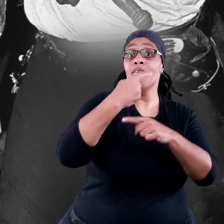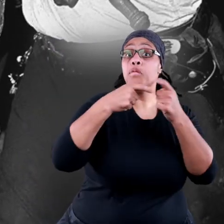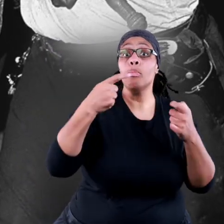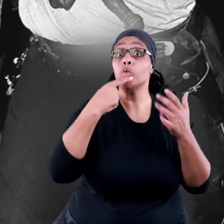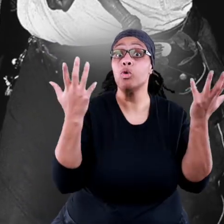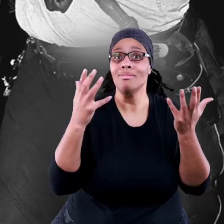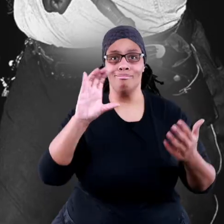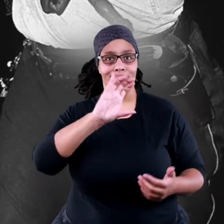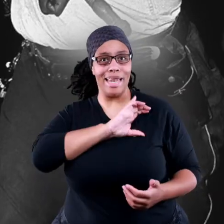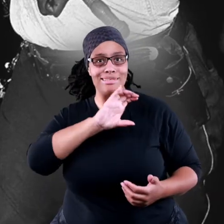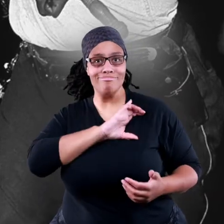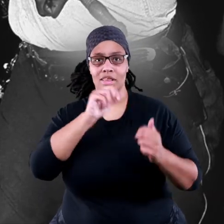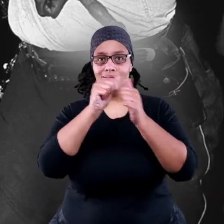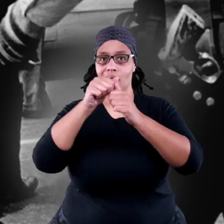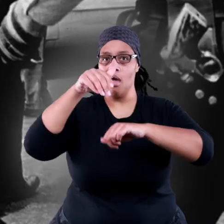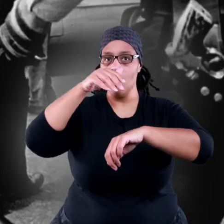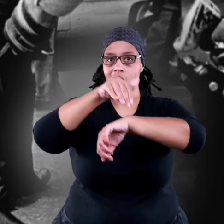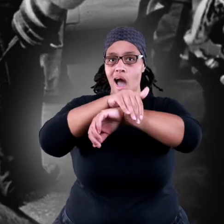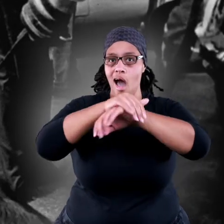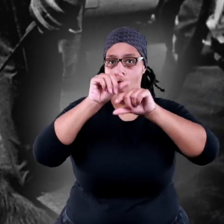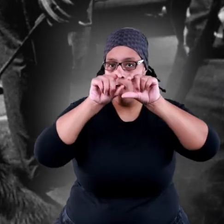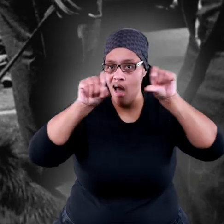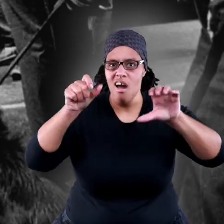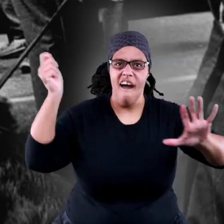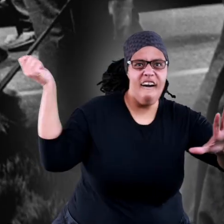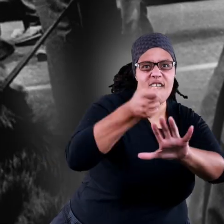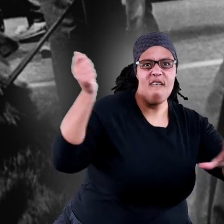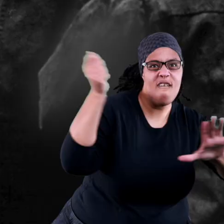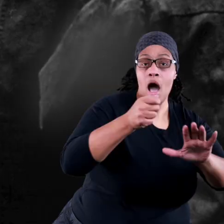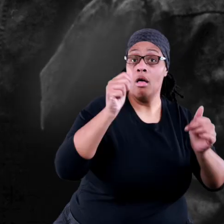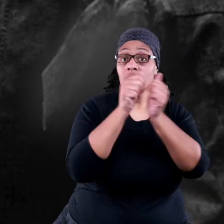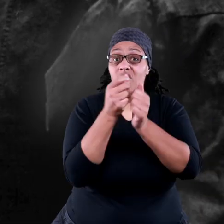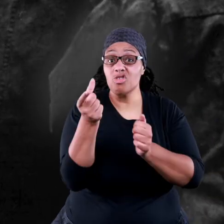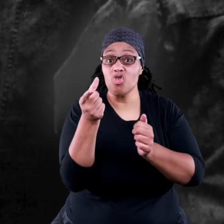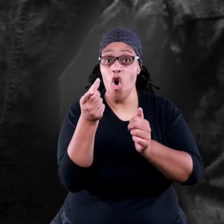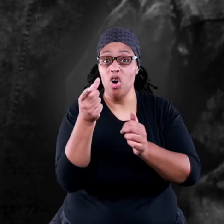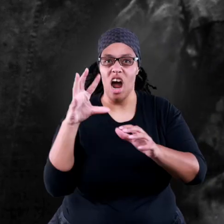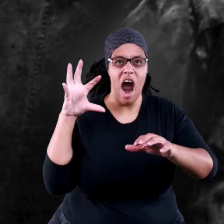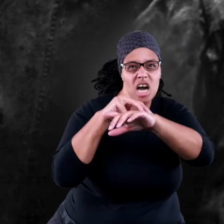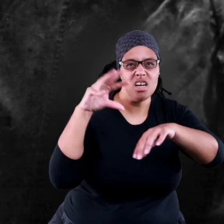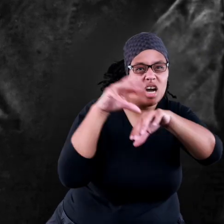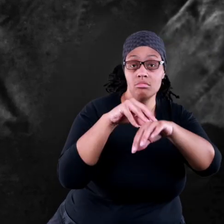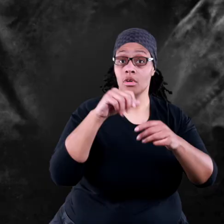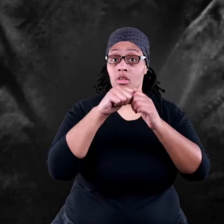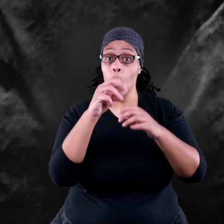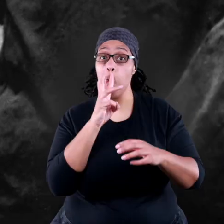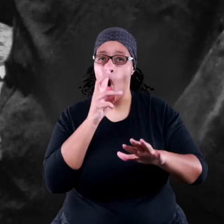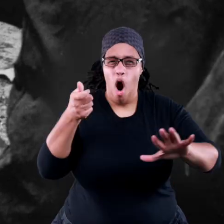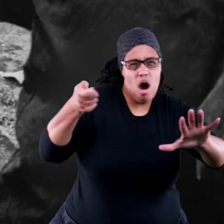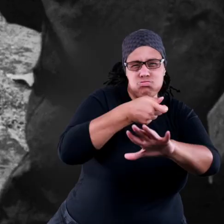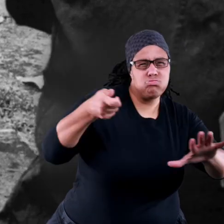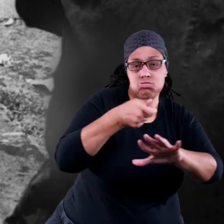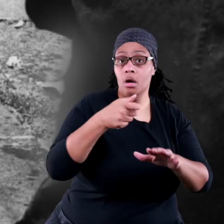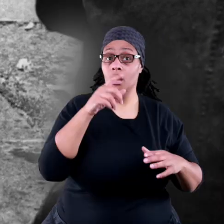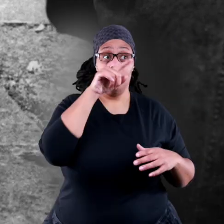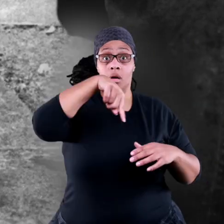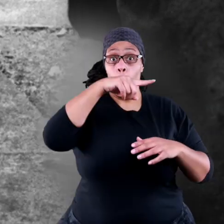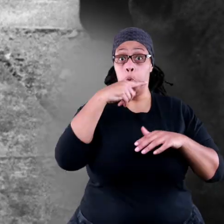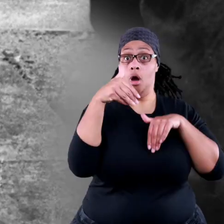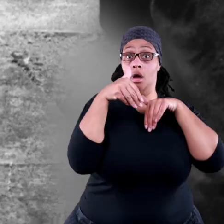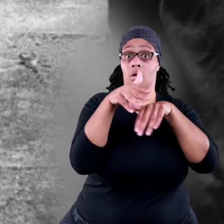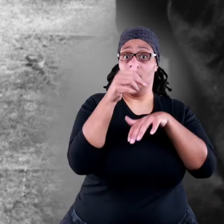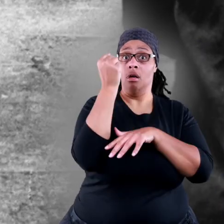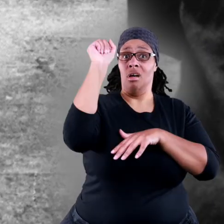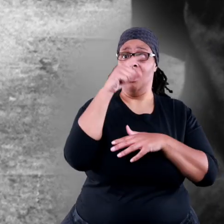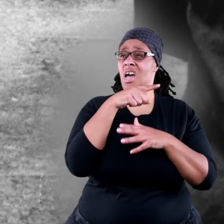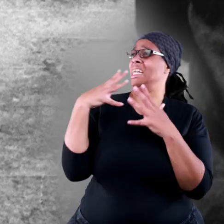violence from police with nightsticks and police dogs, or fire hoses or water cannons. Their lives would